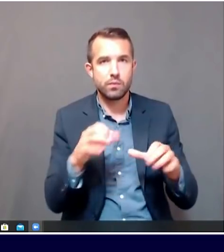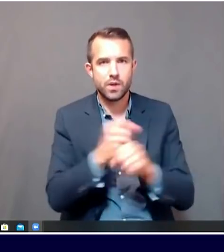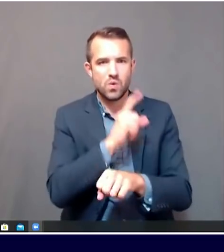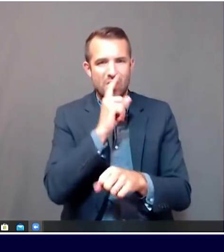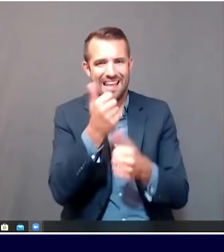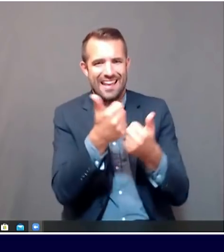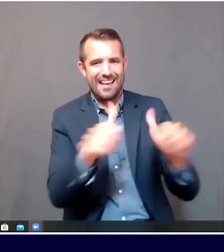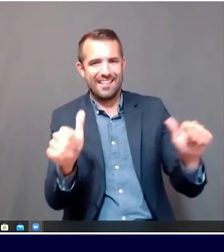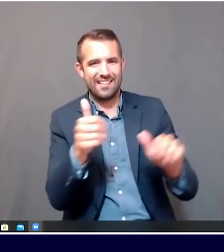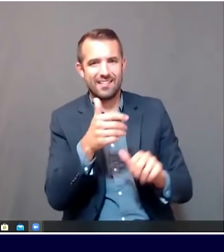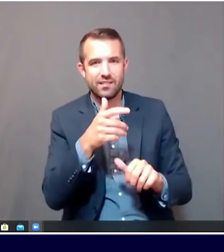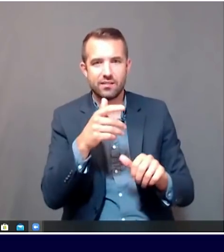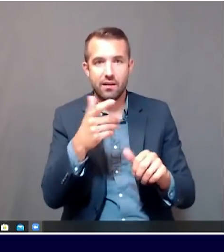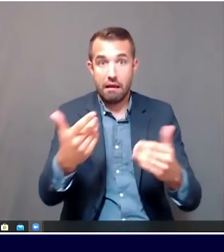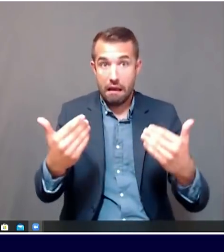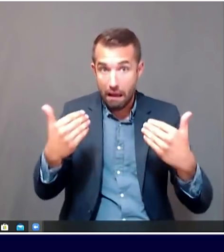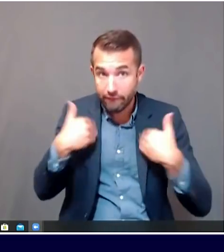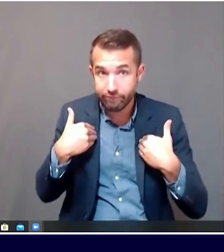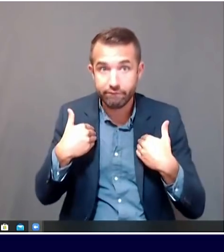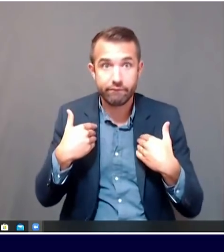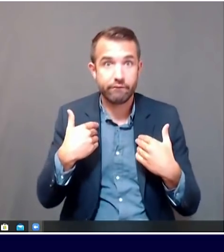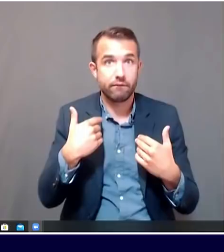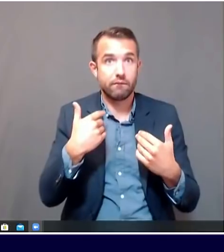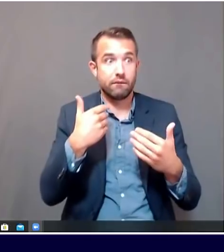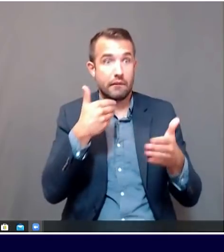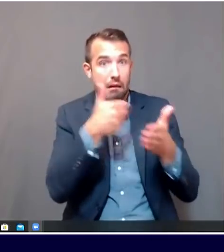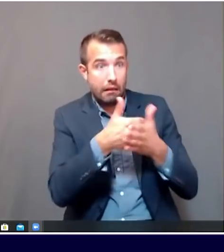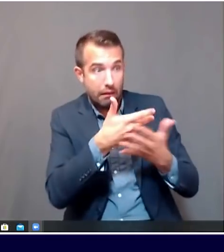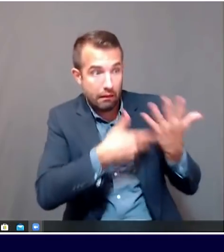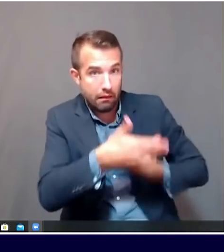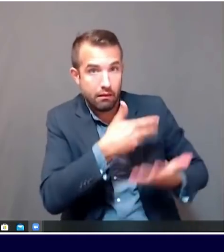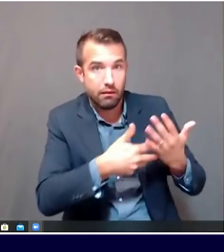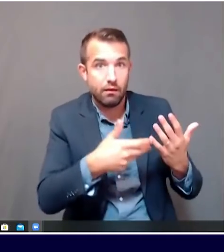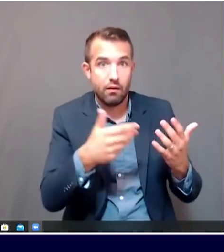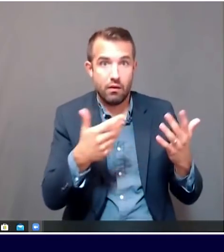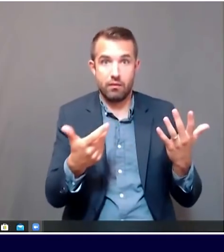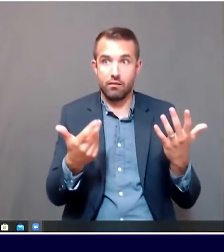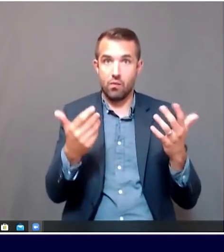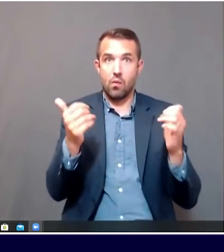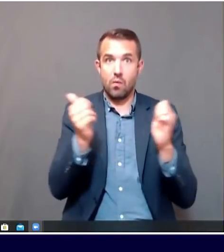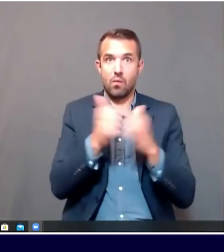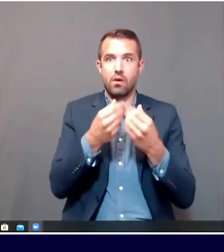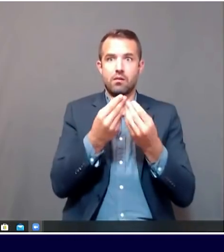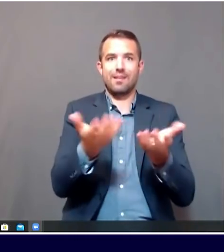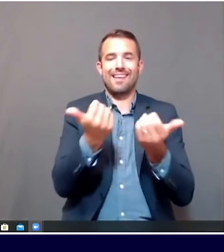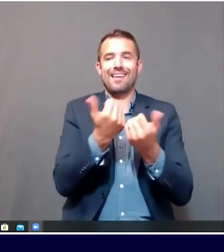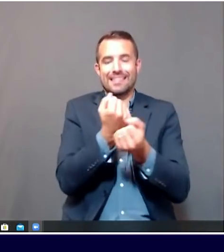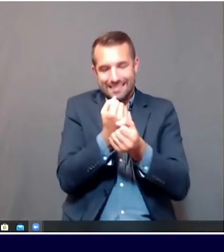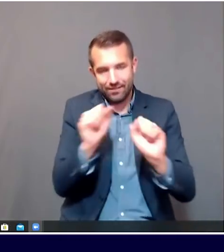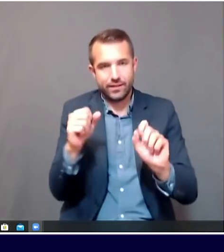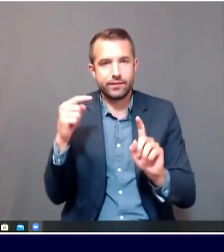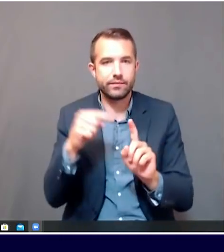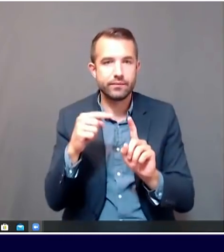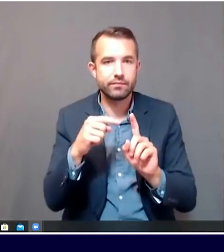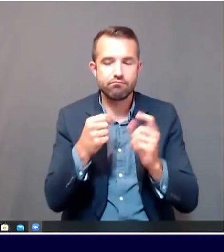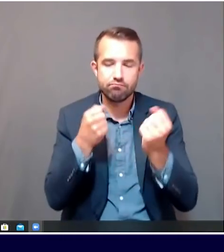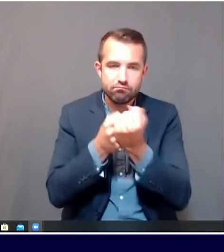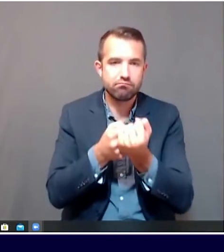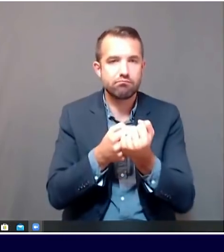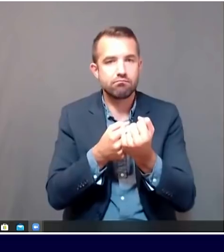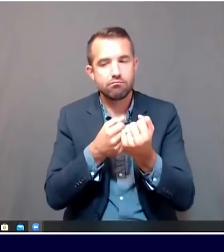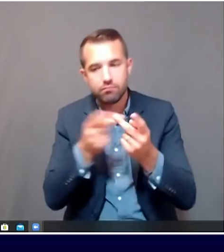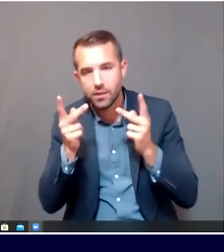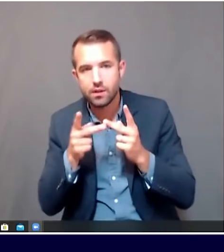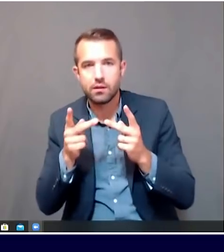to a confirmed case, as well as the confirmed cases themselves, are provided a safe, supportive place where they